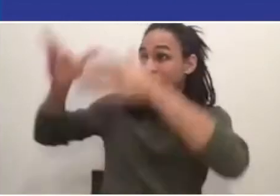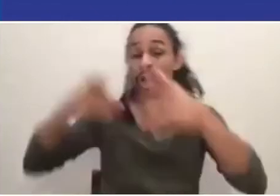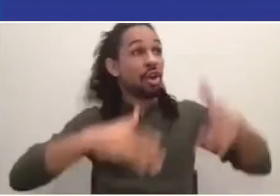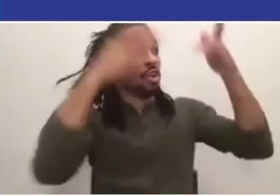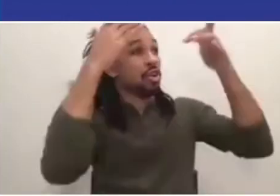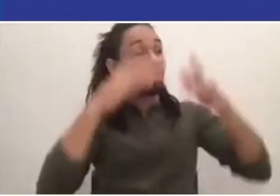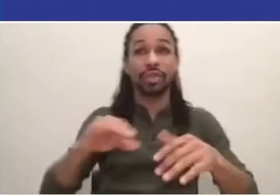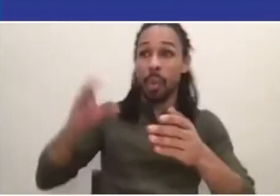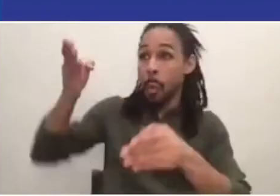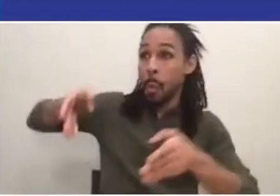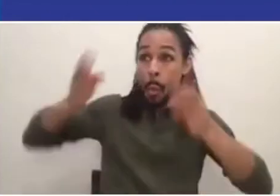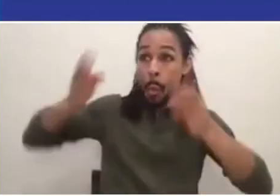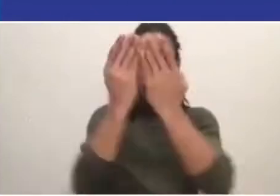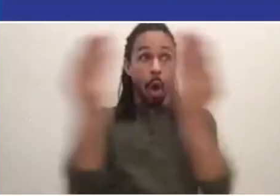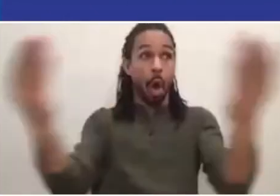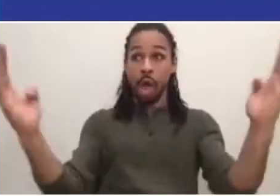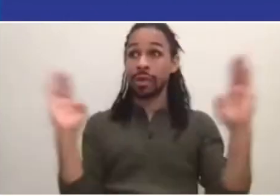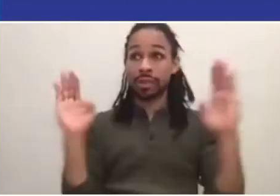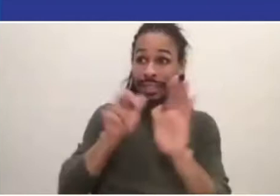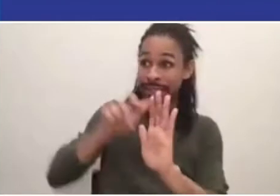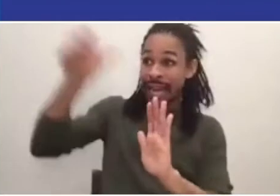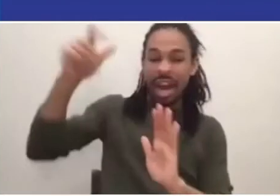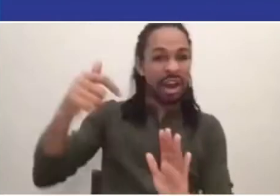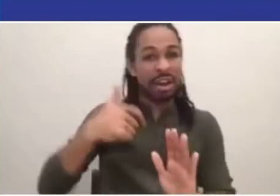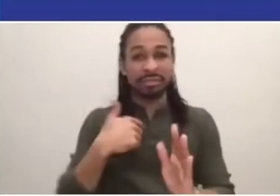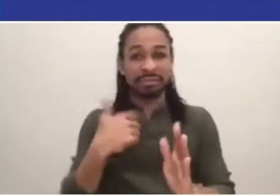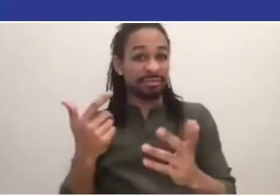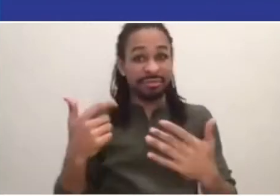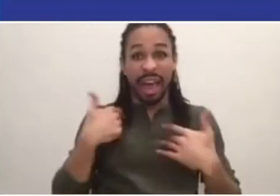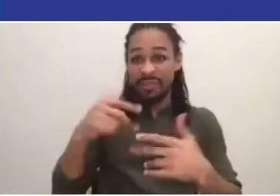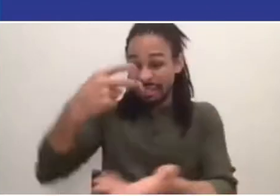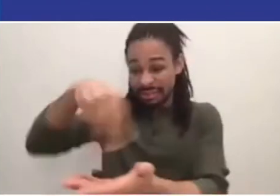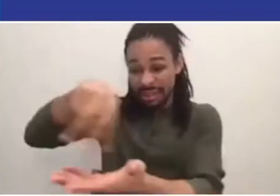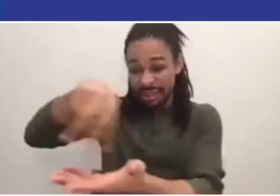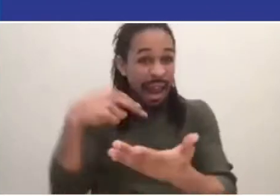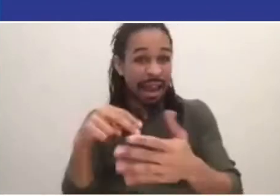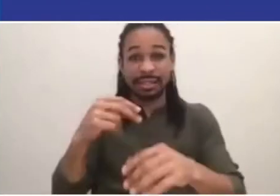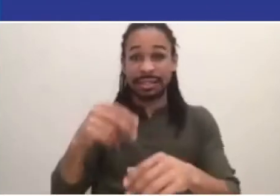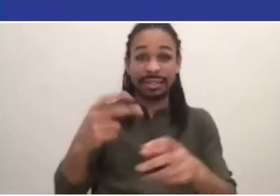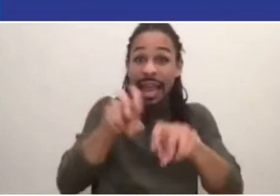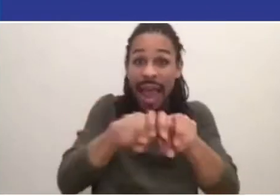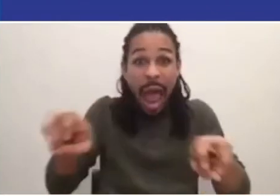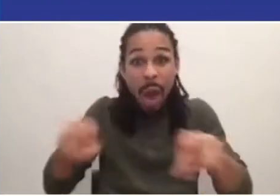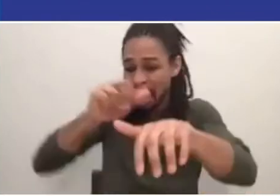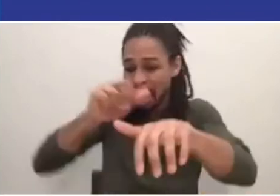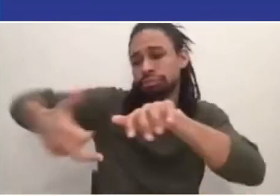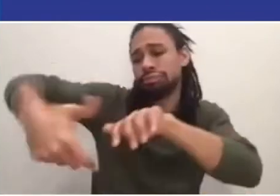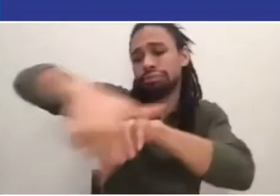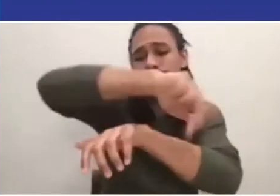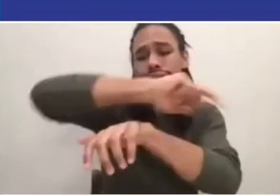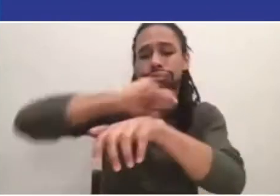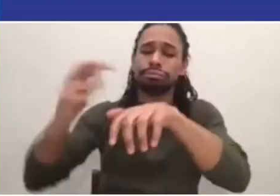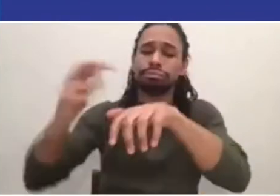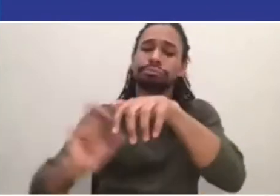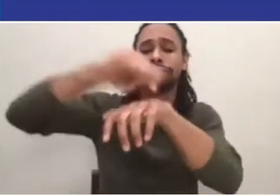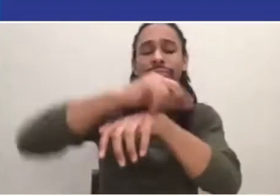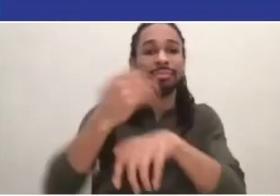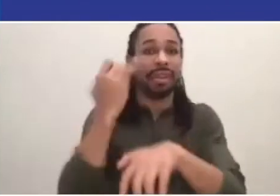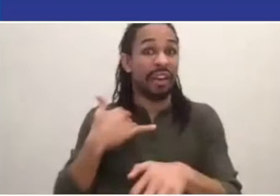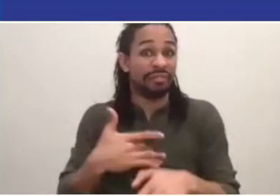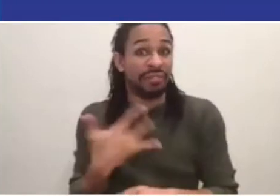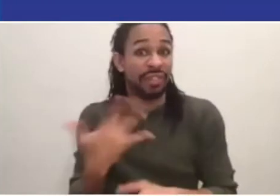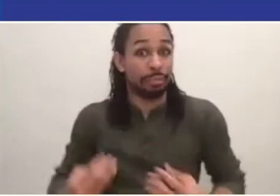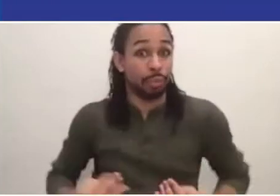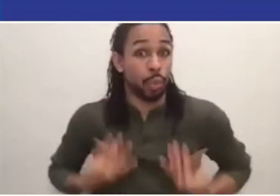weave among bodies and furniture when I'm really moved by a particular tune. Most importantly,